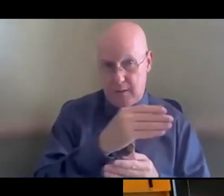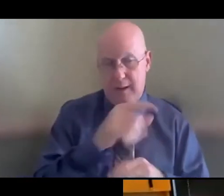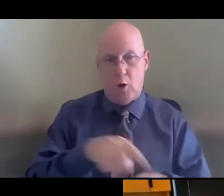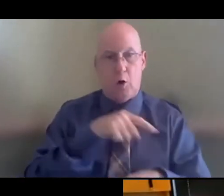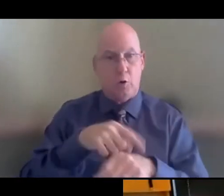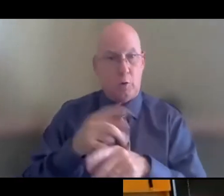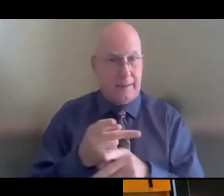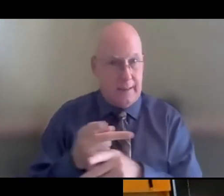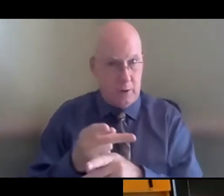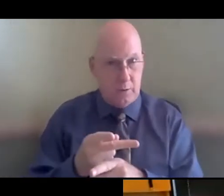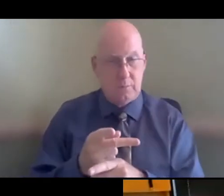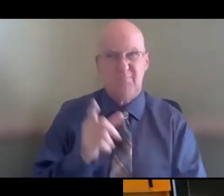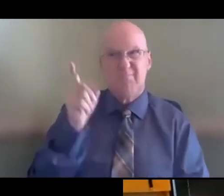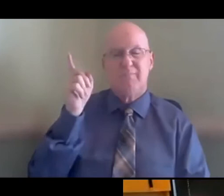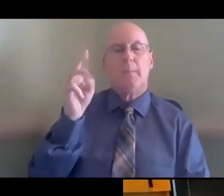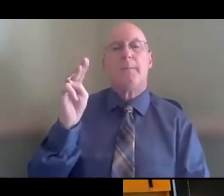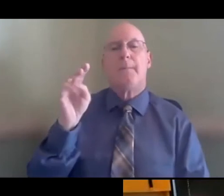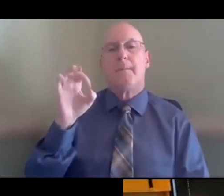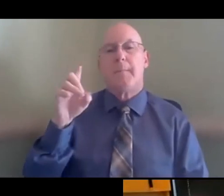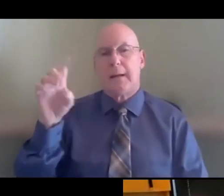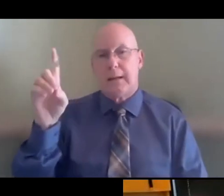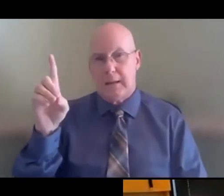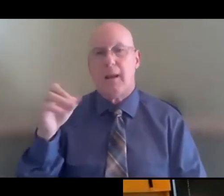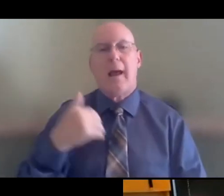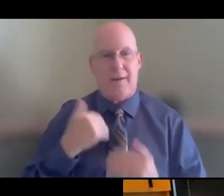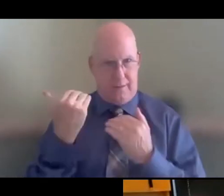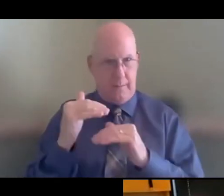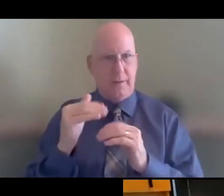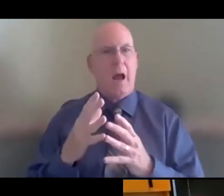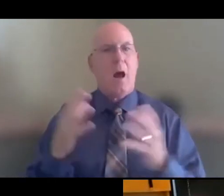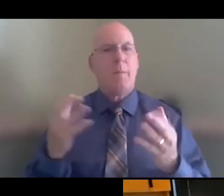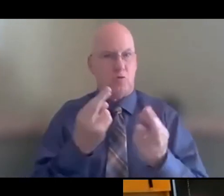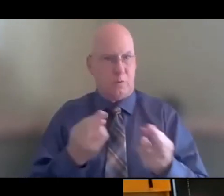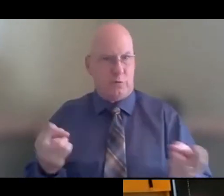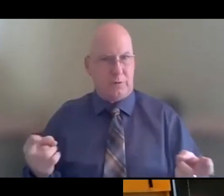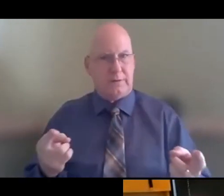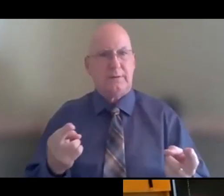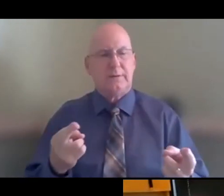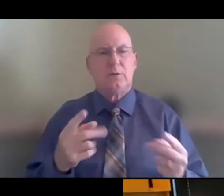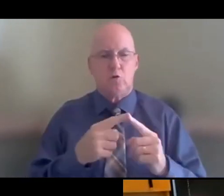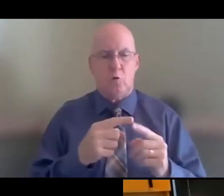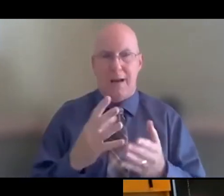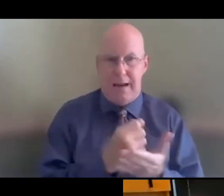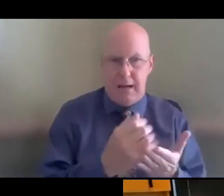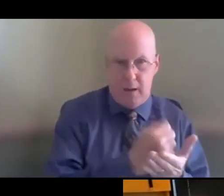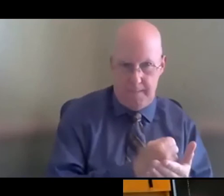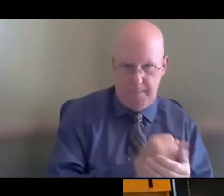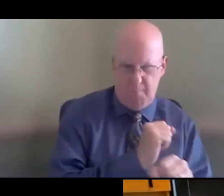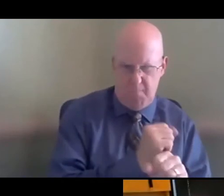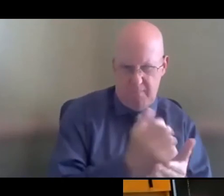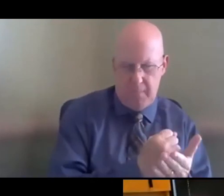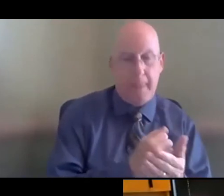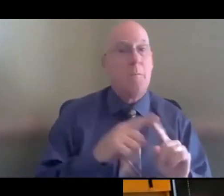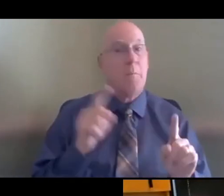Care, Medicaid has restrictions on how much resources and income, but they did pass a provision